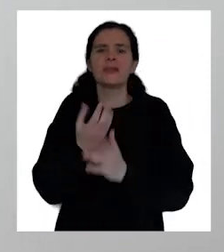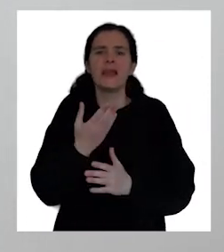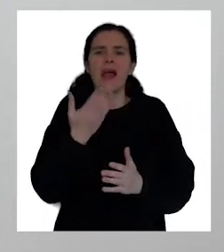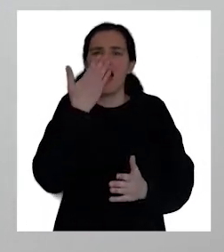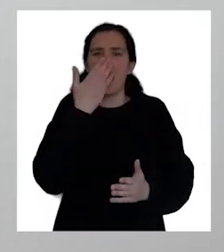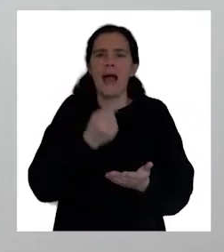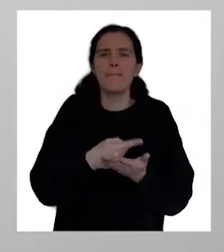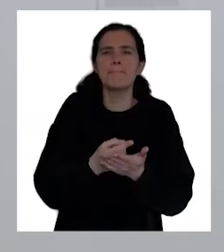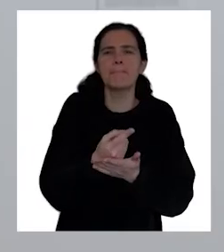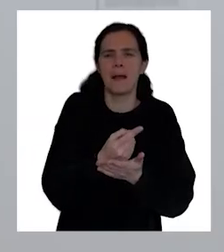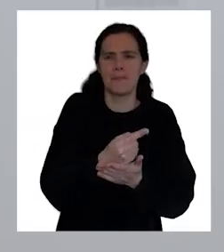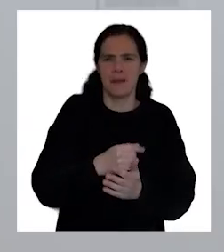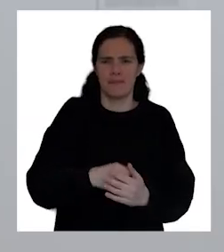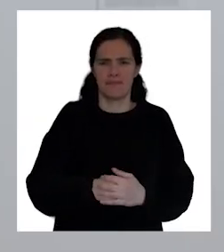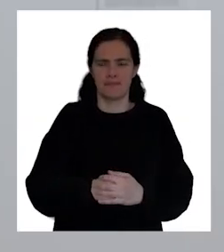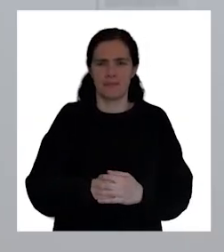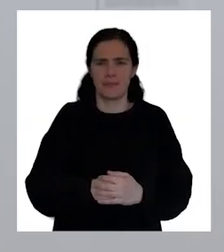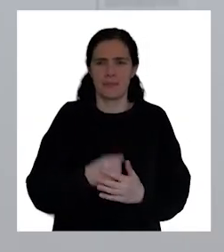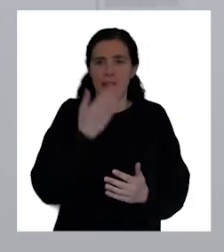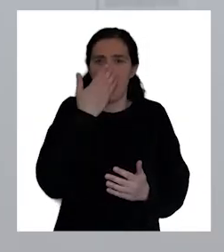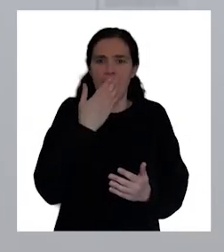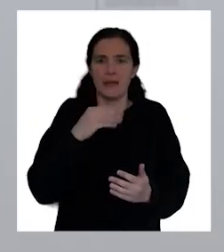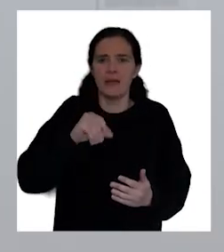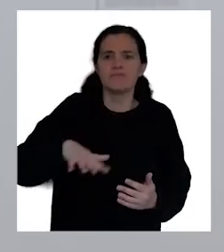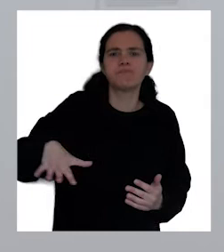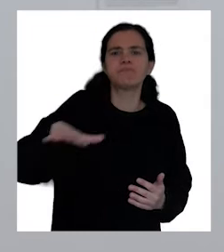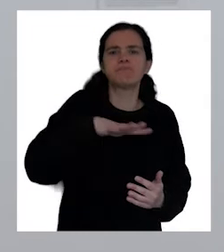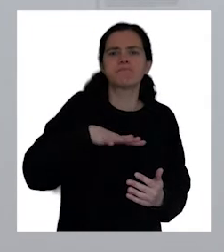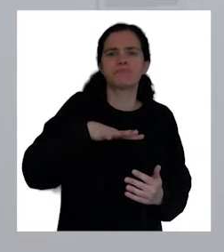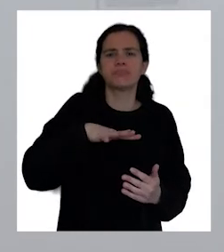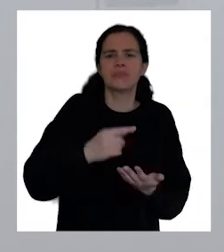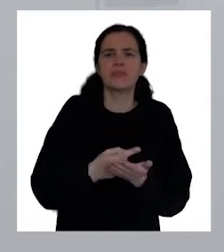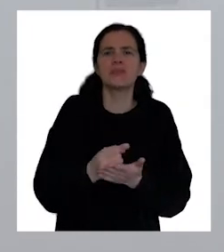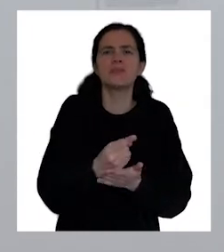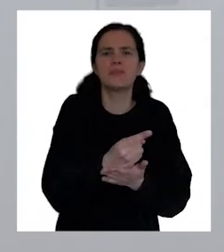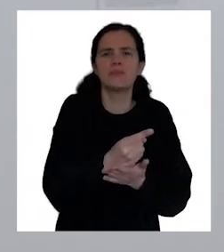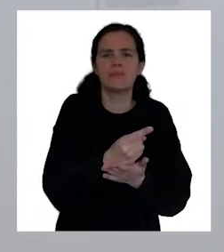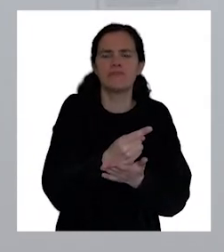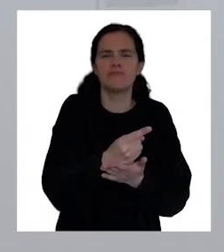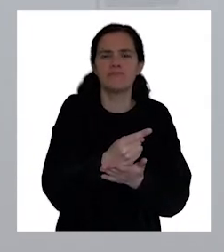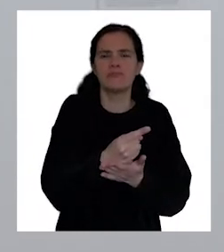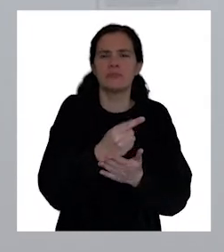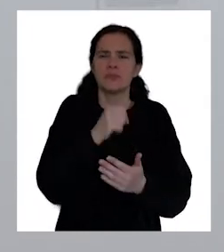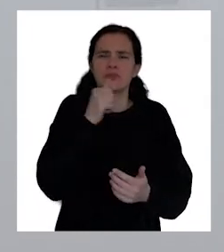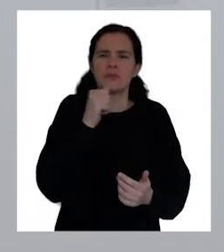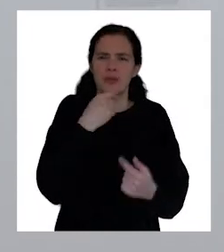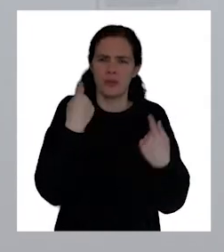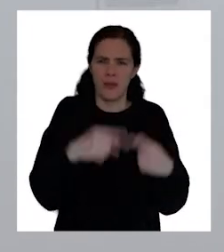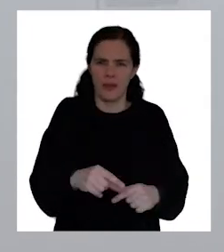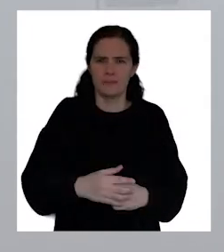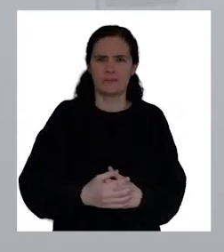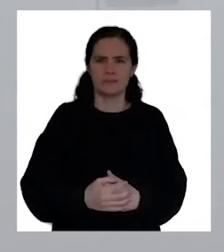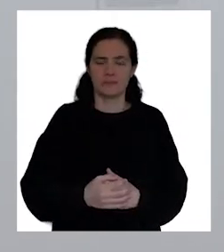a geography. It creates a terrain, a geography of